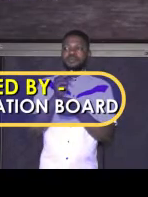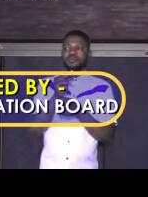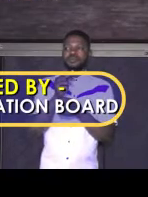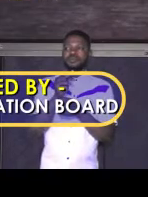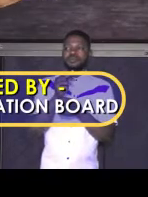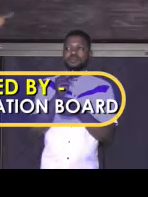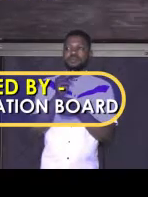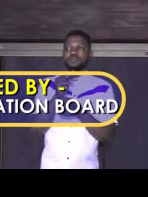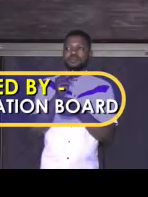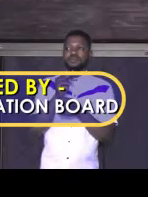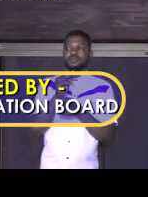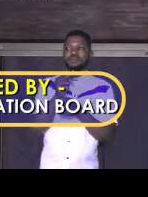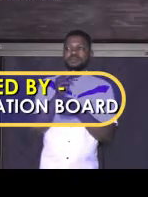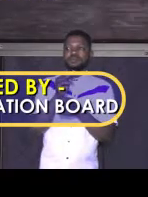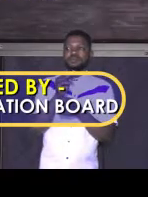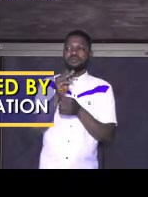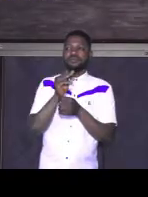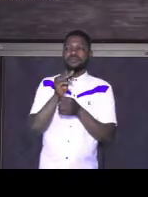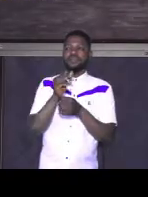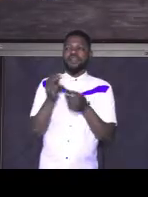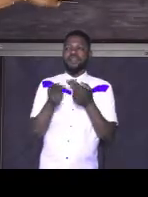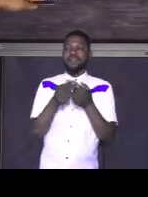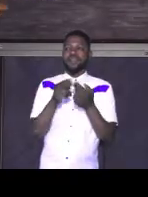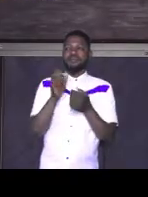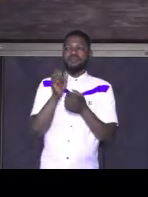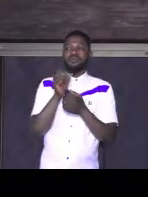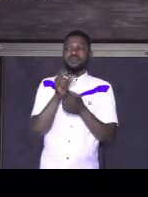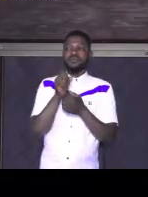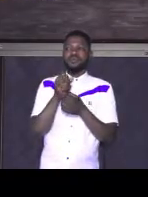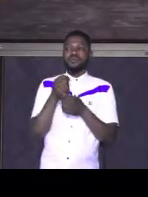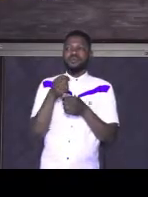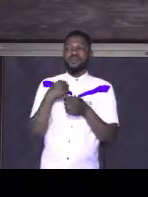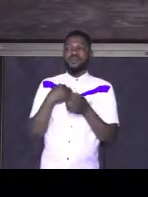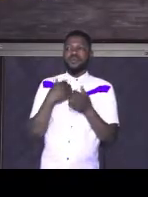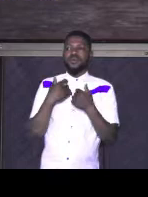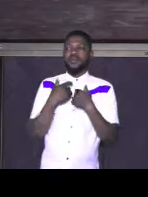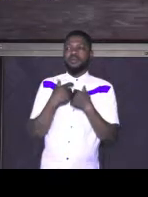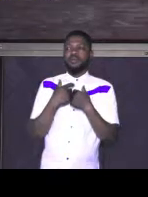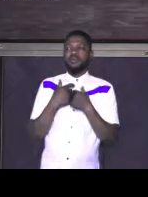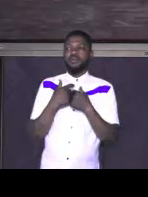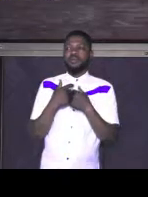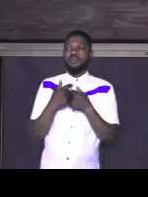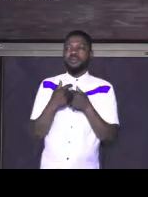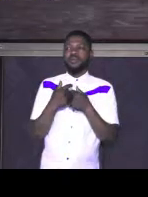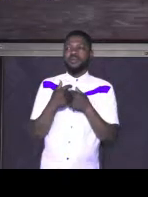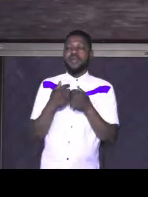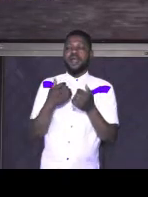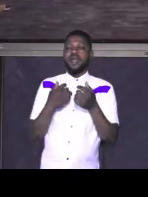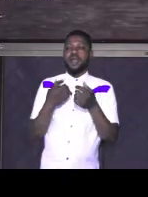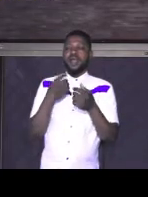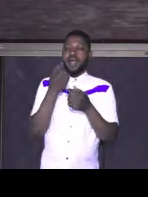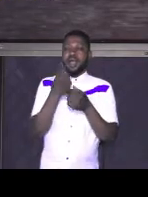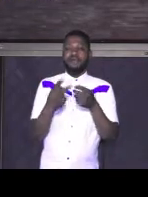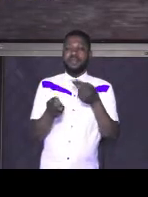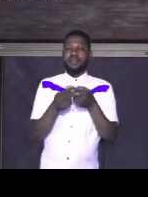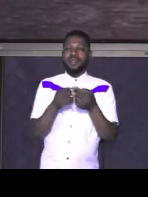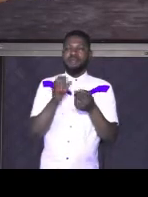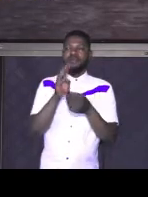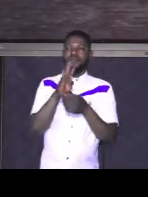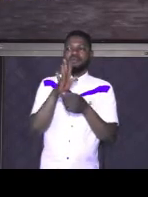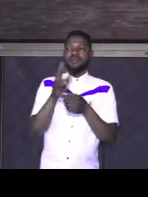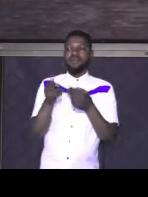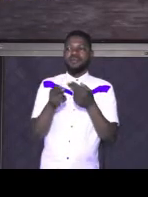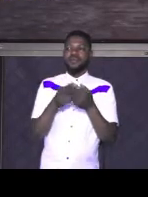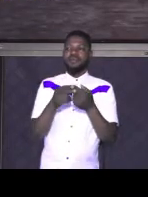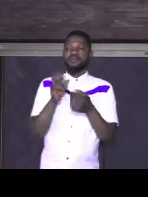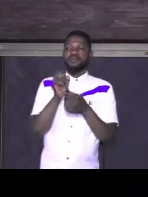20 centimeter plus 25 centimeters now. Then times 12. So we have half times 45 centimeter times